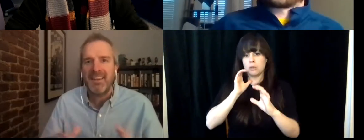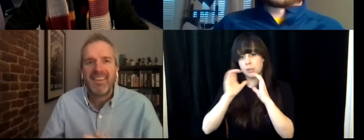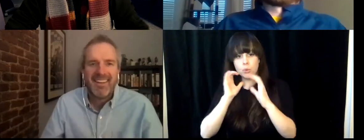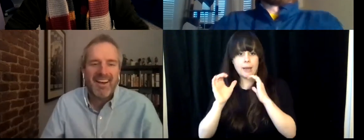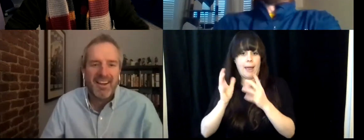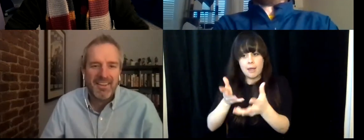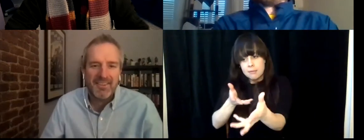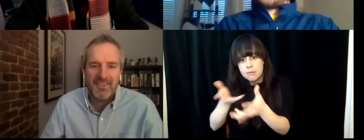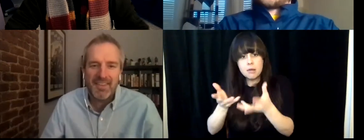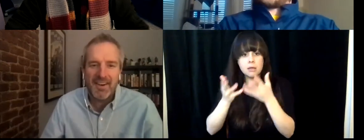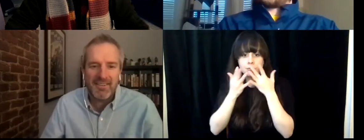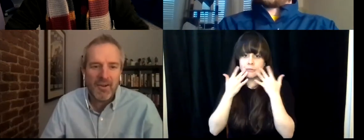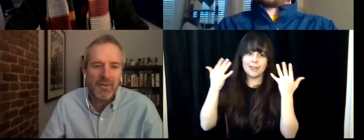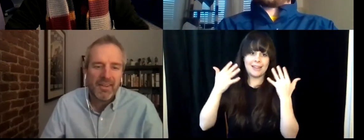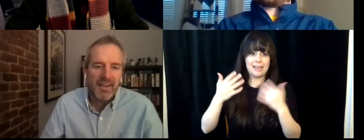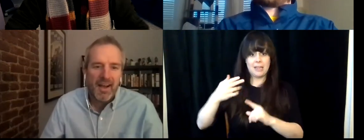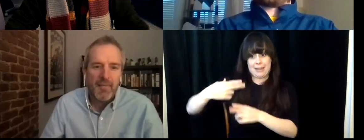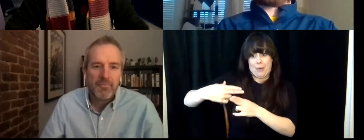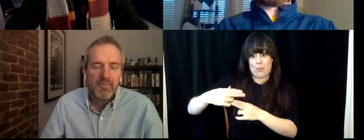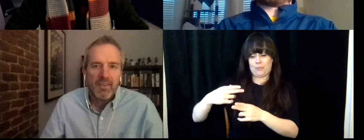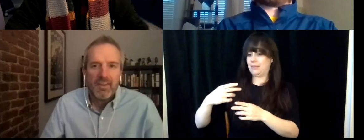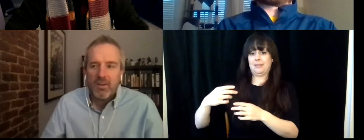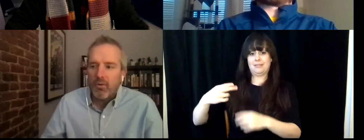Hospitality is in there. So,